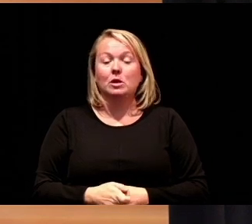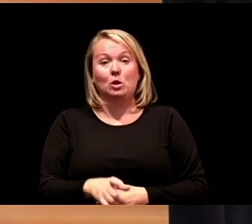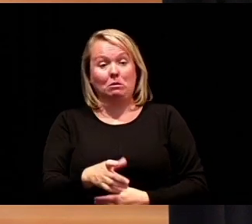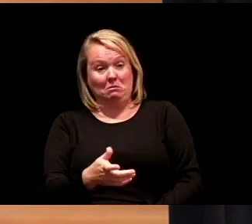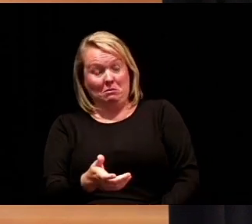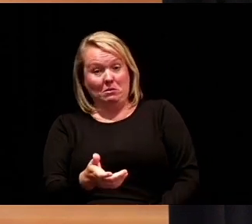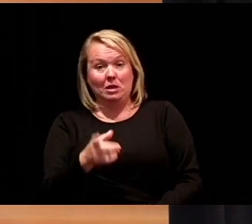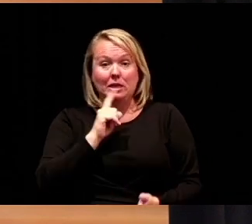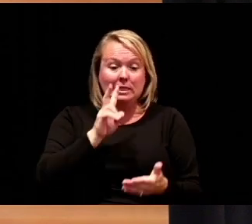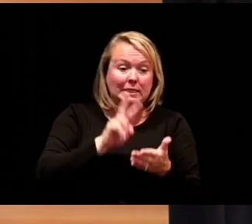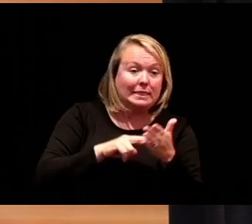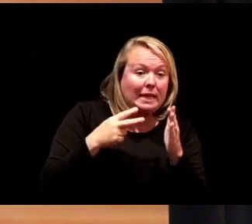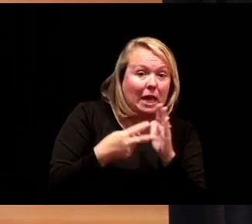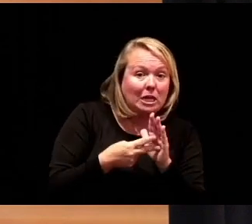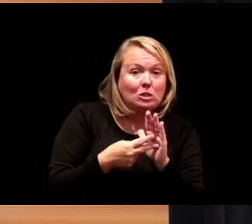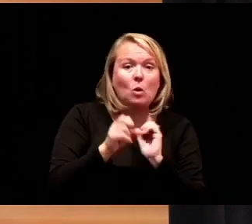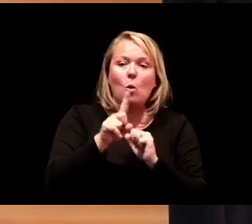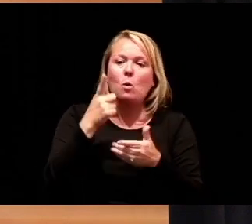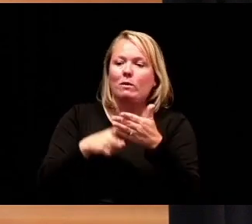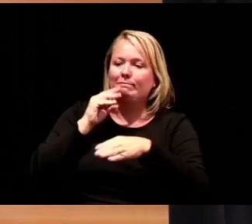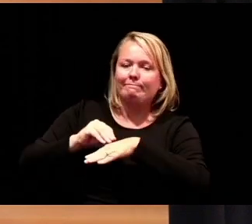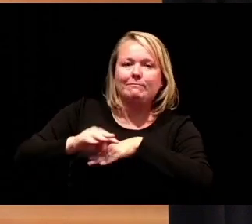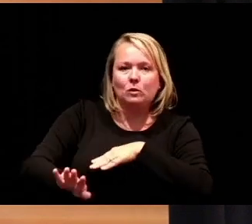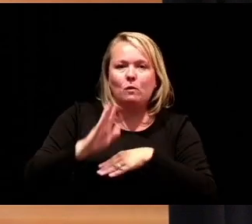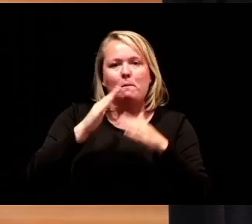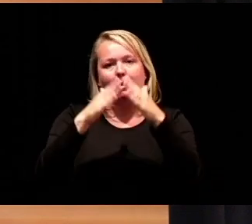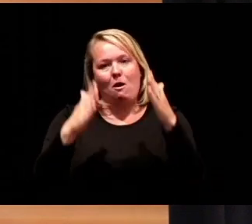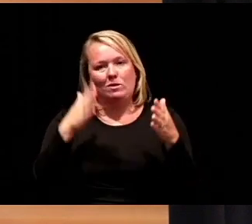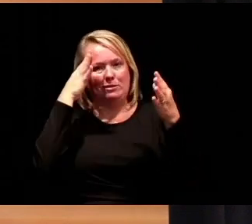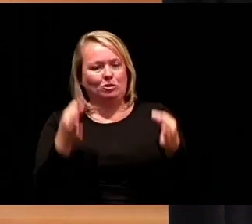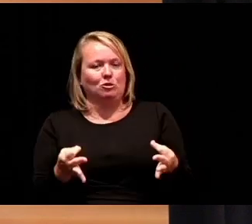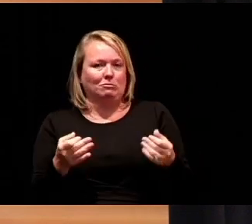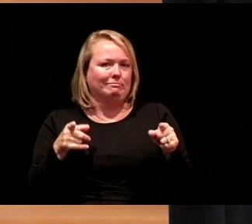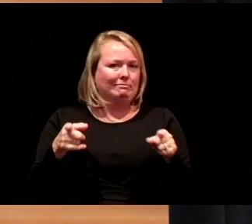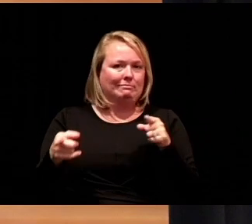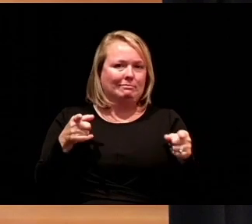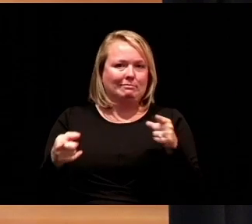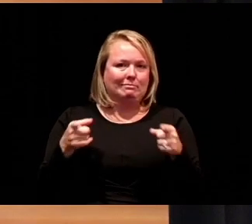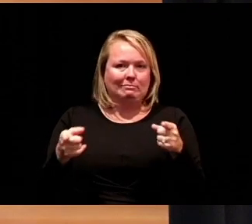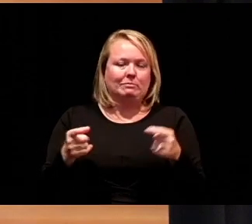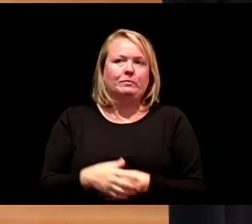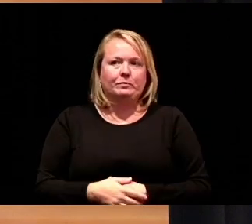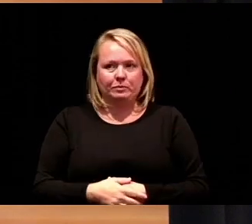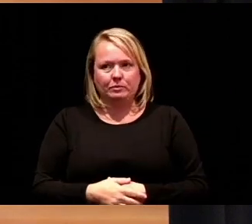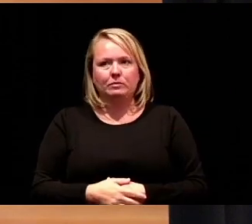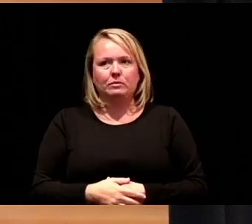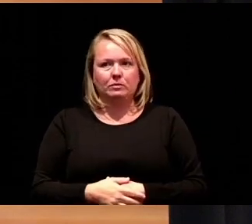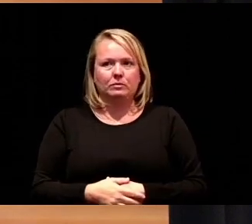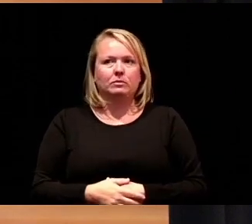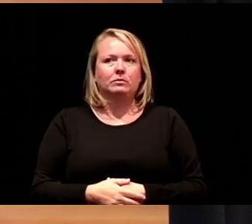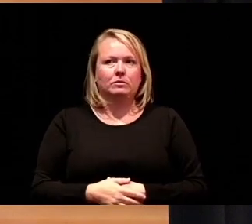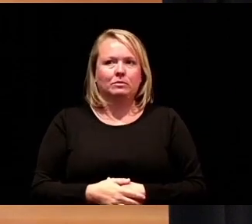Act, 576 U.S. at 534. It's looking at the results. He also has this point, which is real